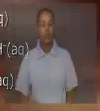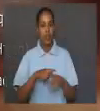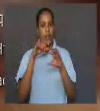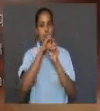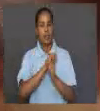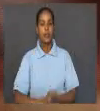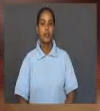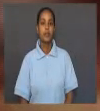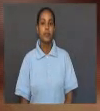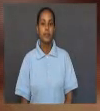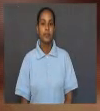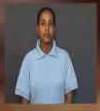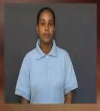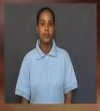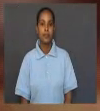Time's up.